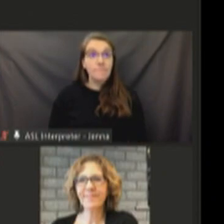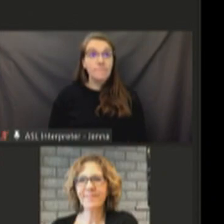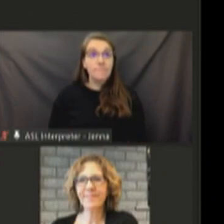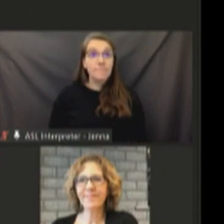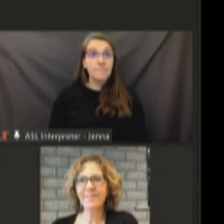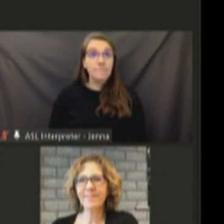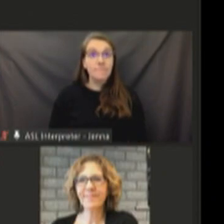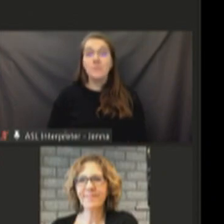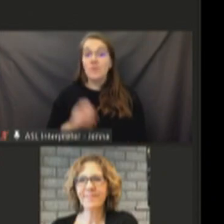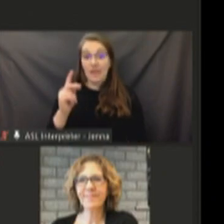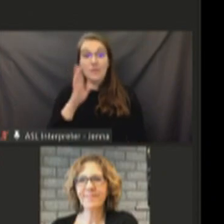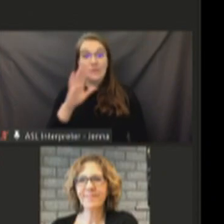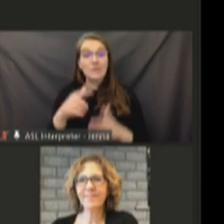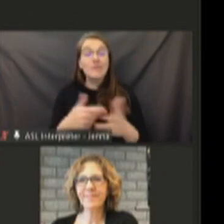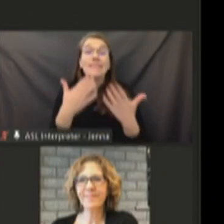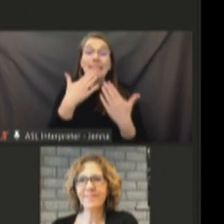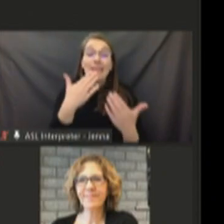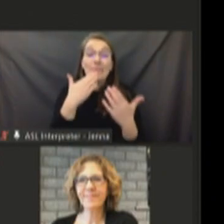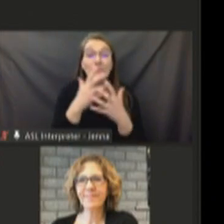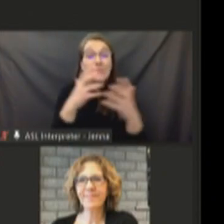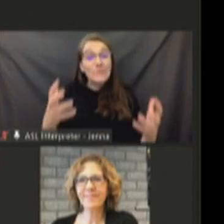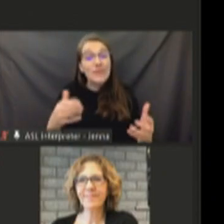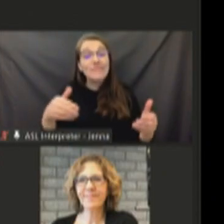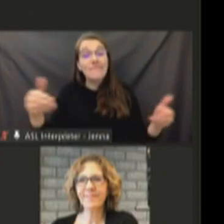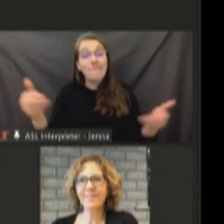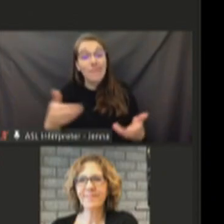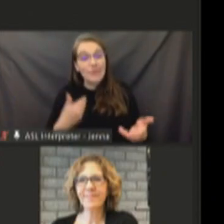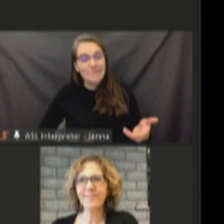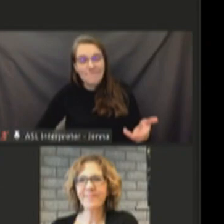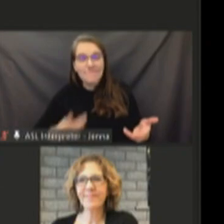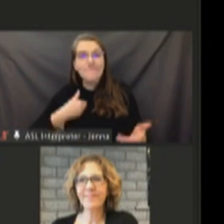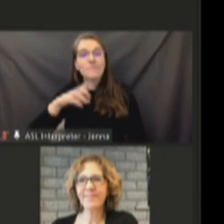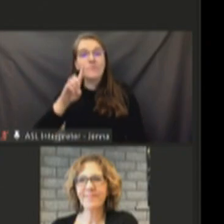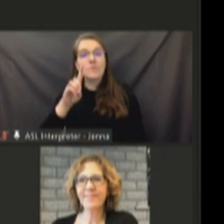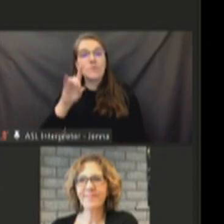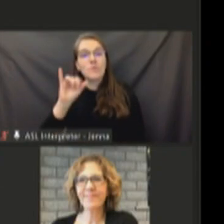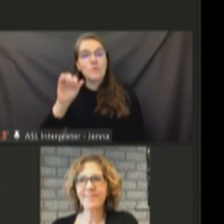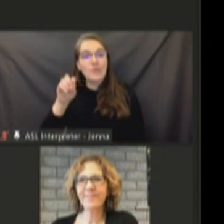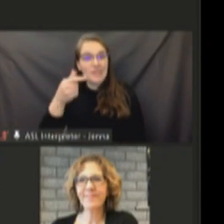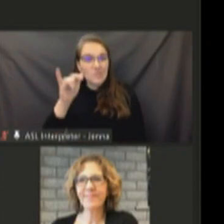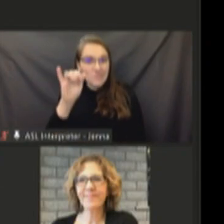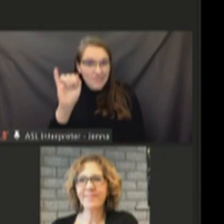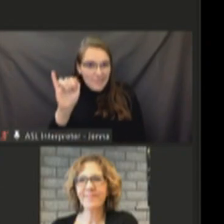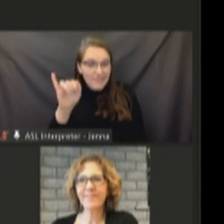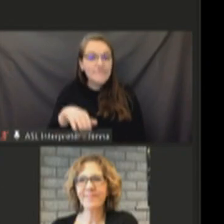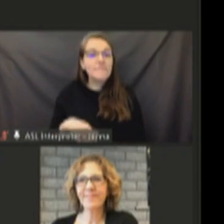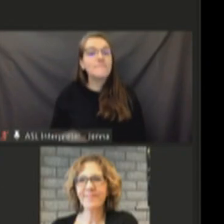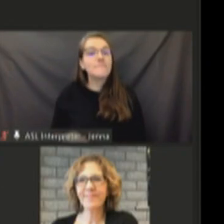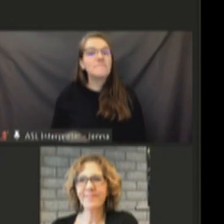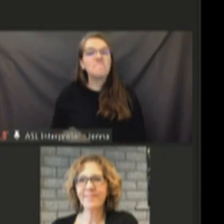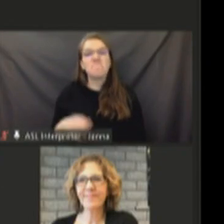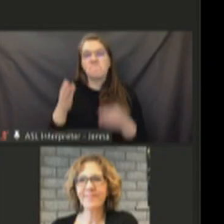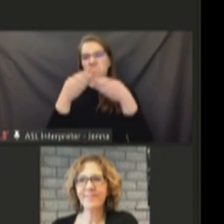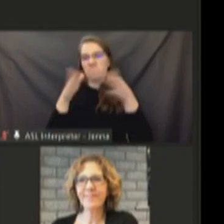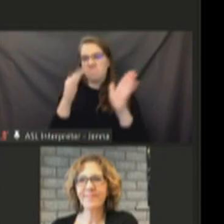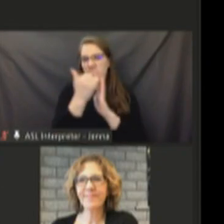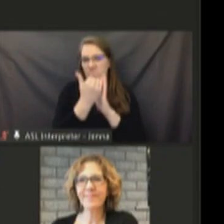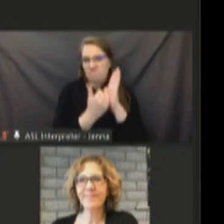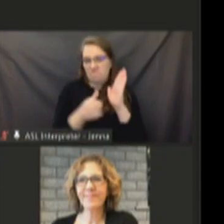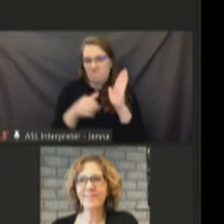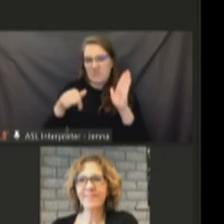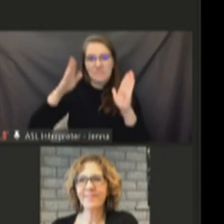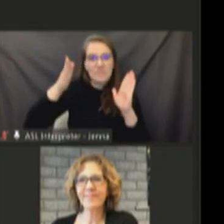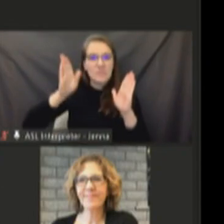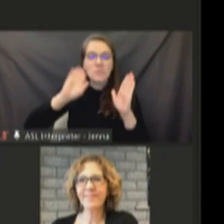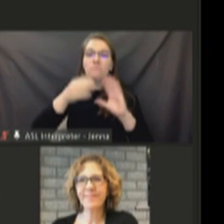start. Thank you so much for having me today. Again, my name is Luigi, and just an overview of this presentation, I'll talk a little bit